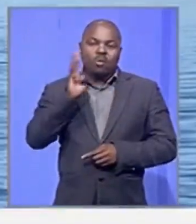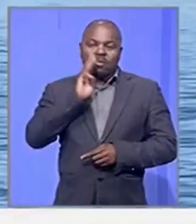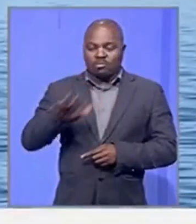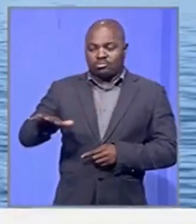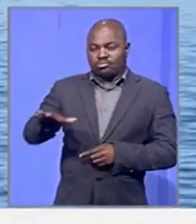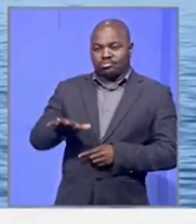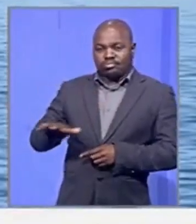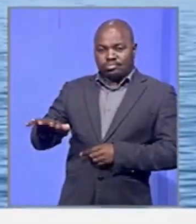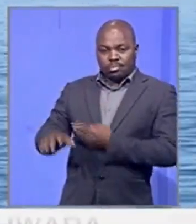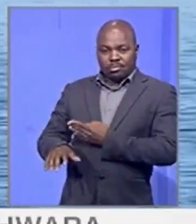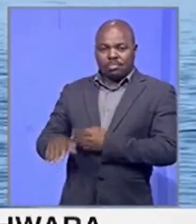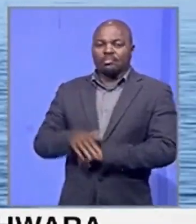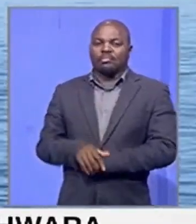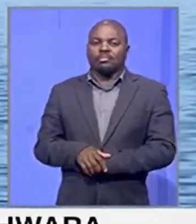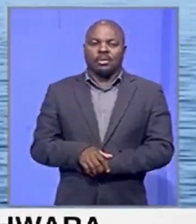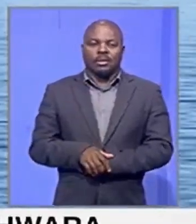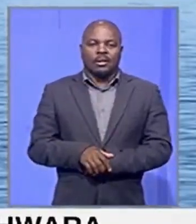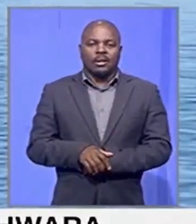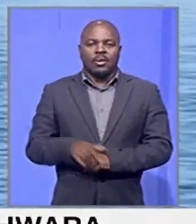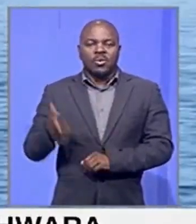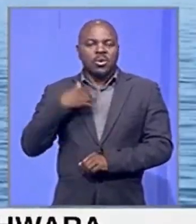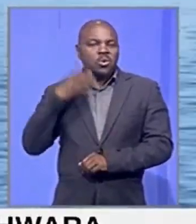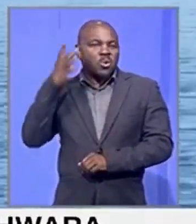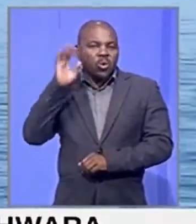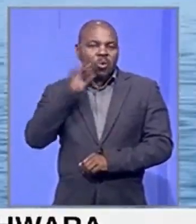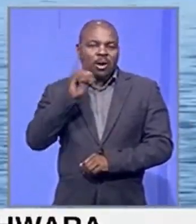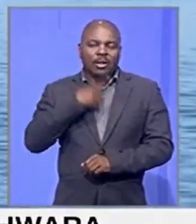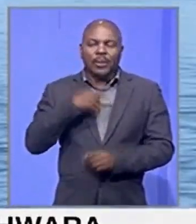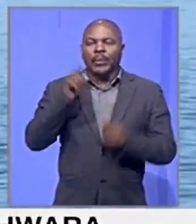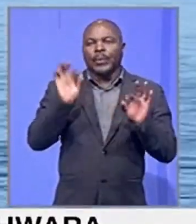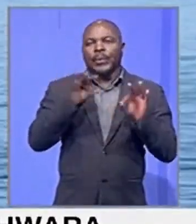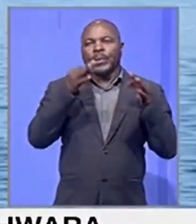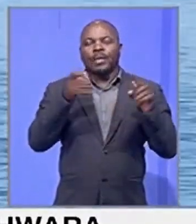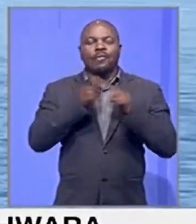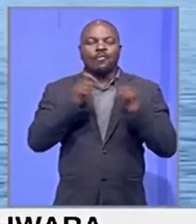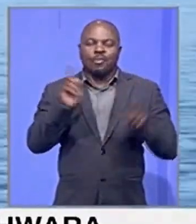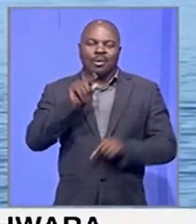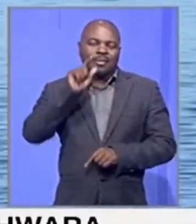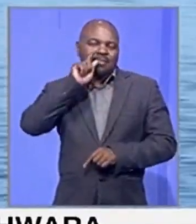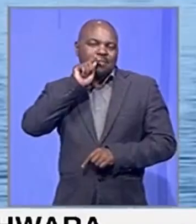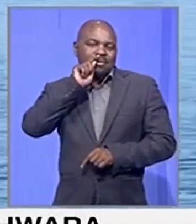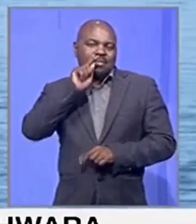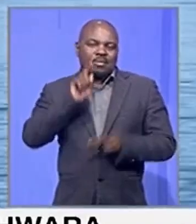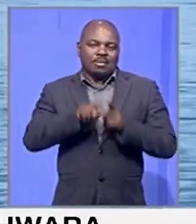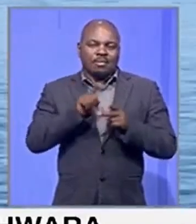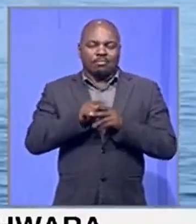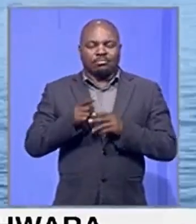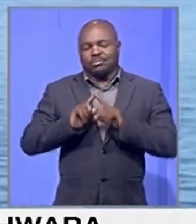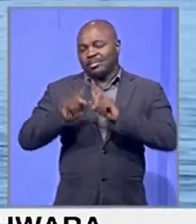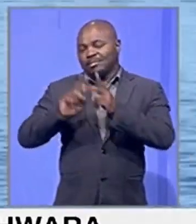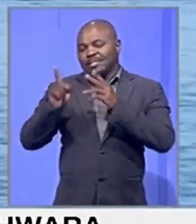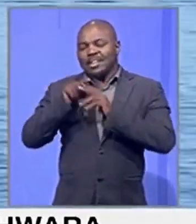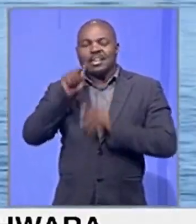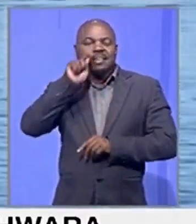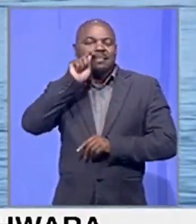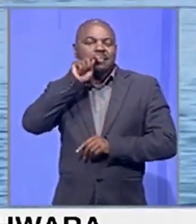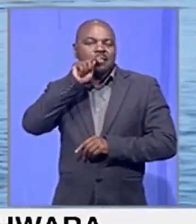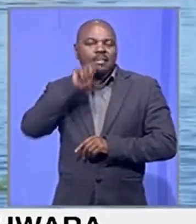tshisibalo. Go utlwala fela melodi e menate ya dinonyane, dihudi le bomma moleane.